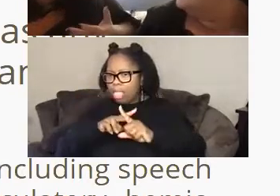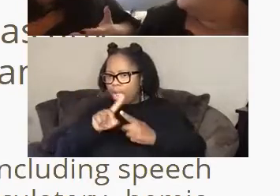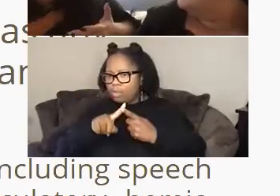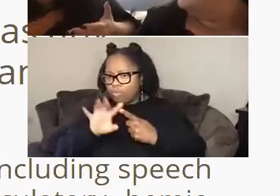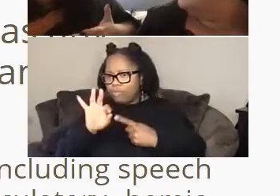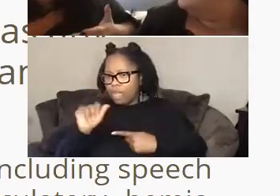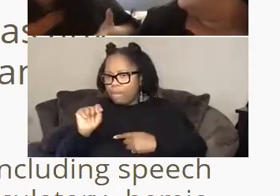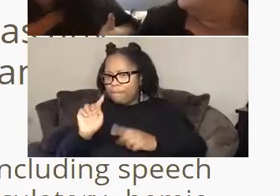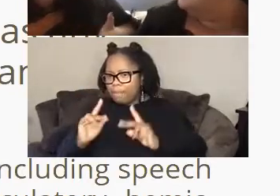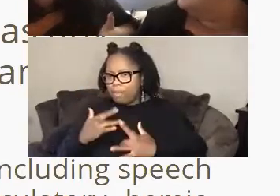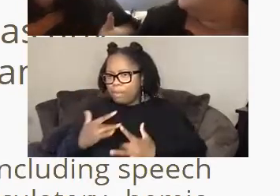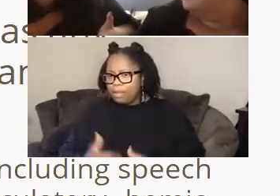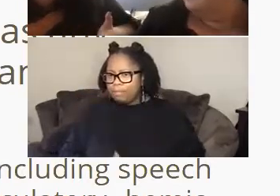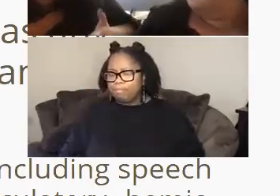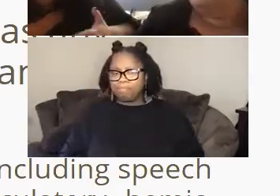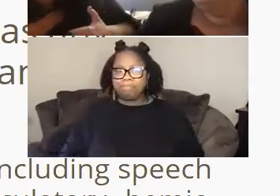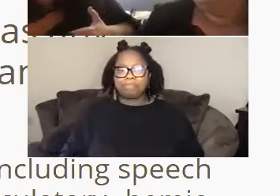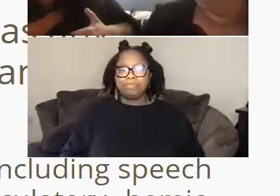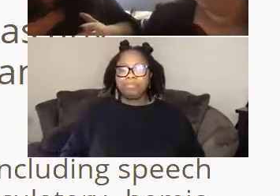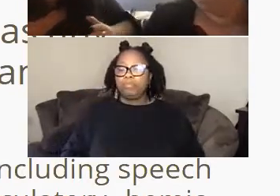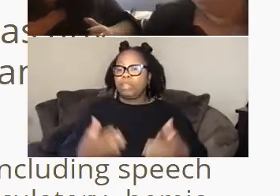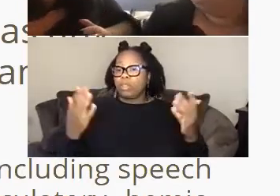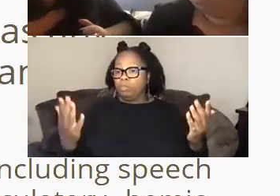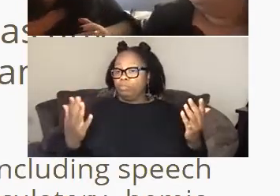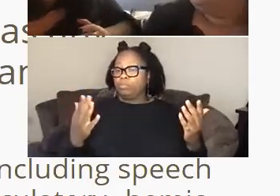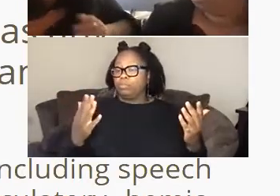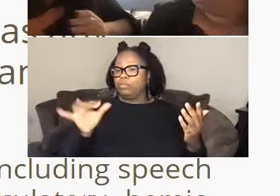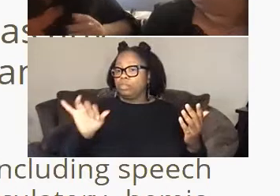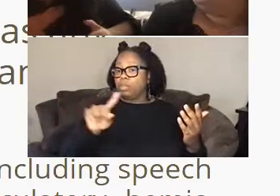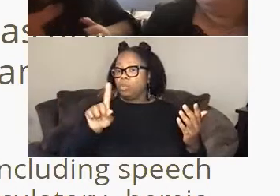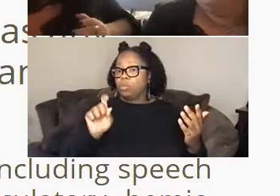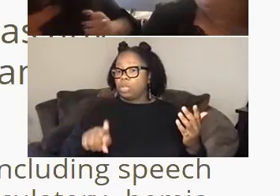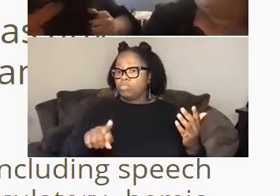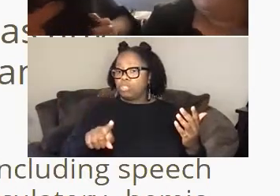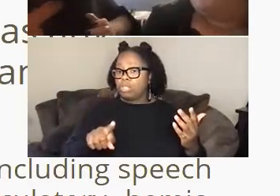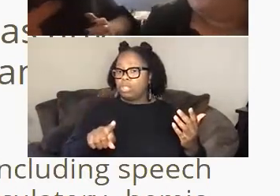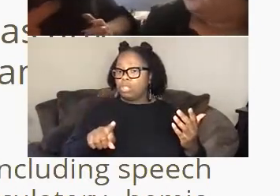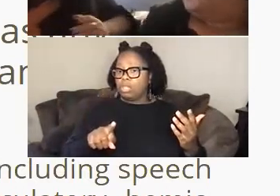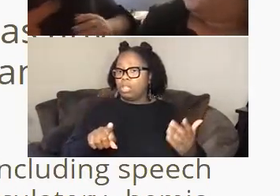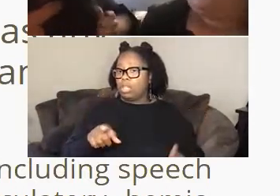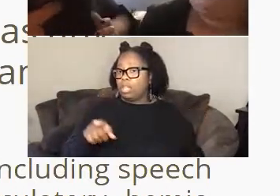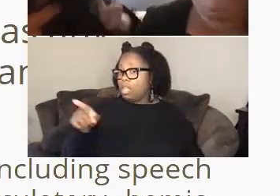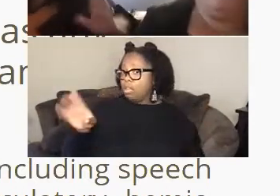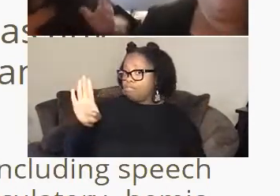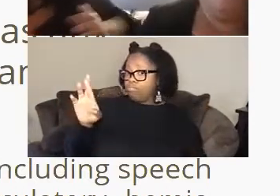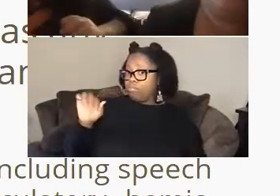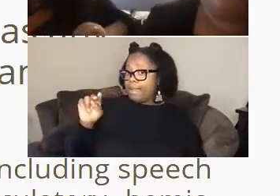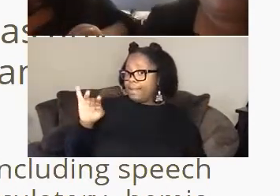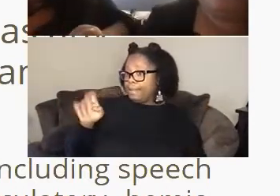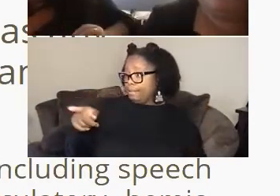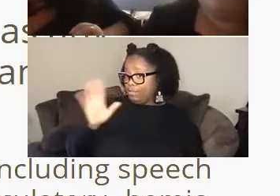So the question here is, and this is, I don't think this is a question that Brandie isn't going to answer, so you